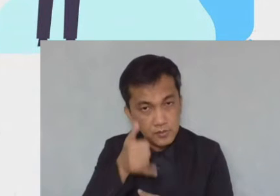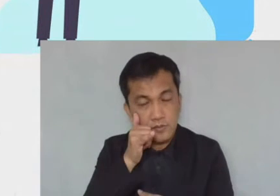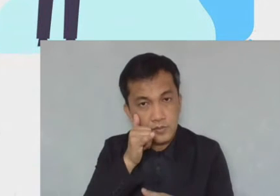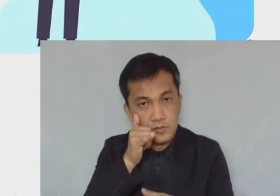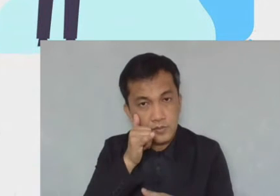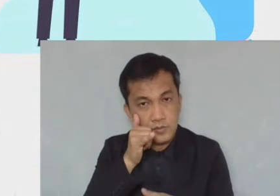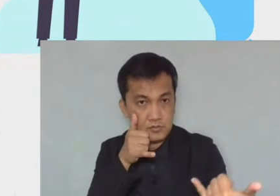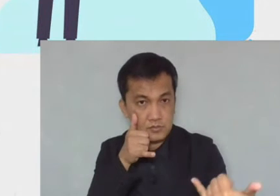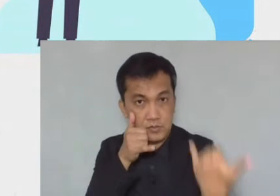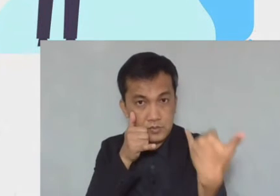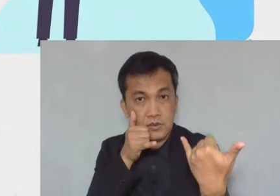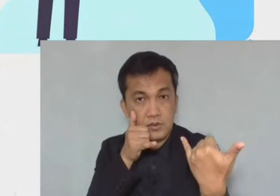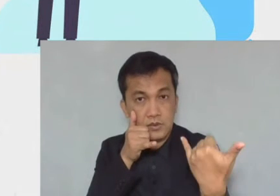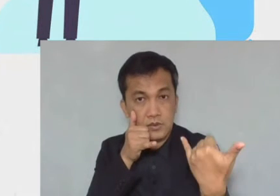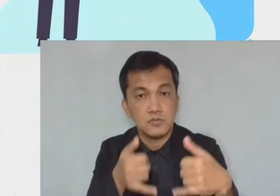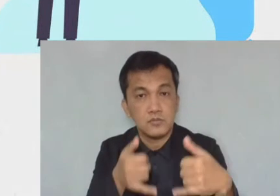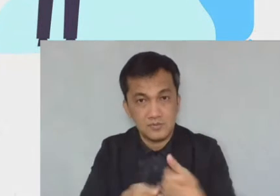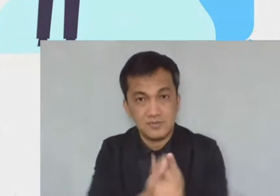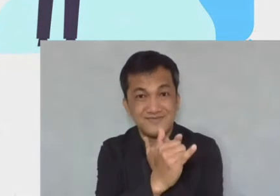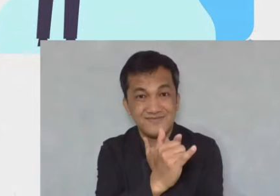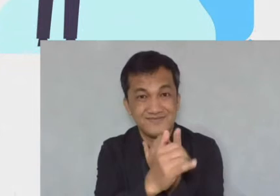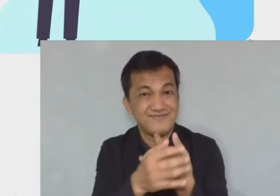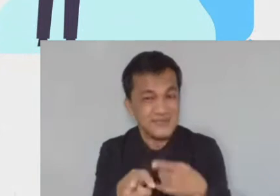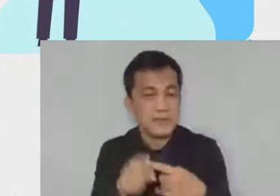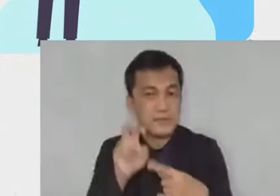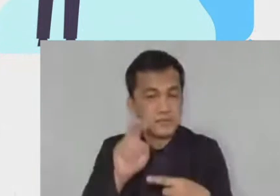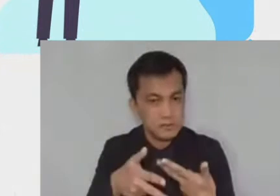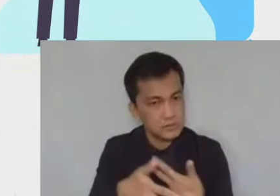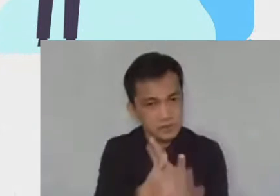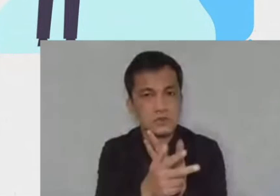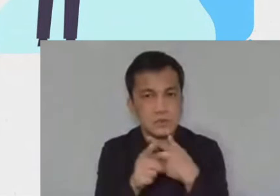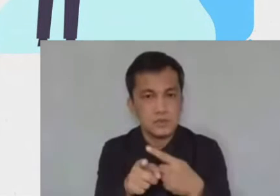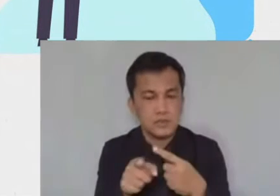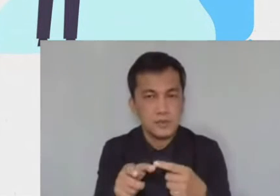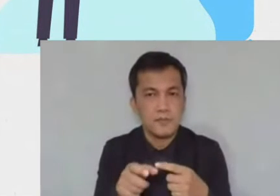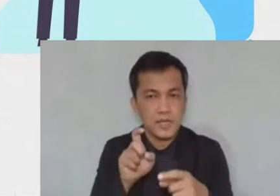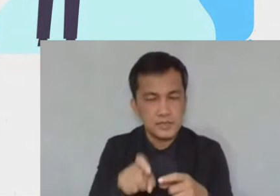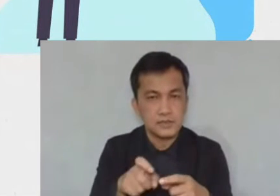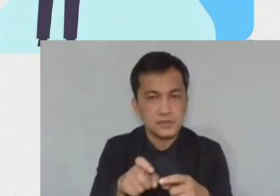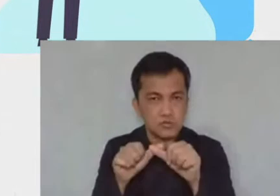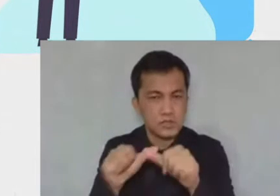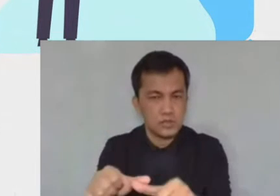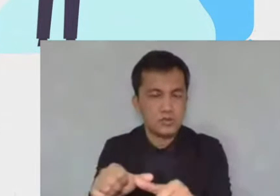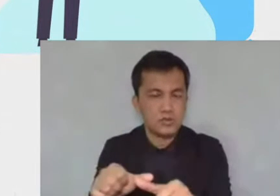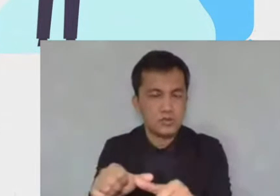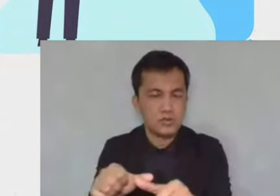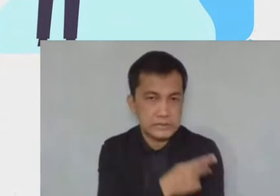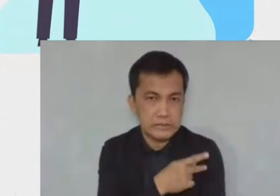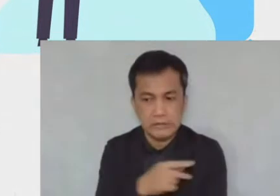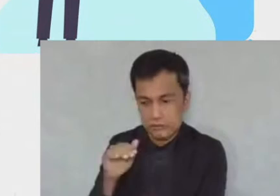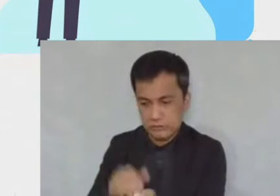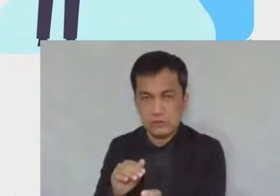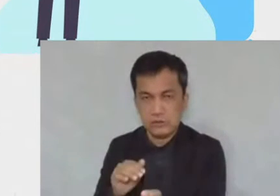in between you and the patient. So we need to maintain the physician-patient relationship despite the